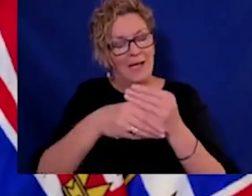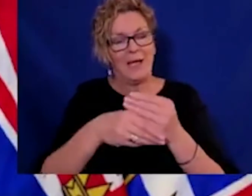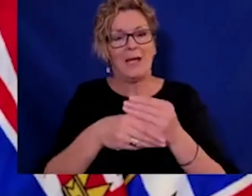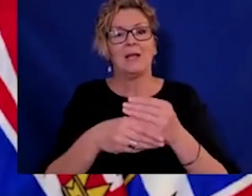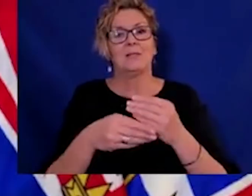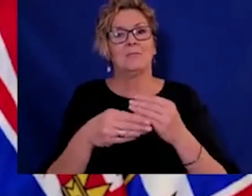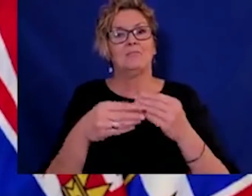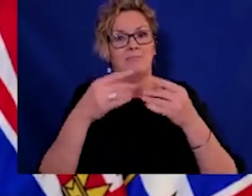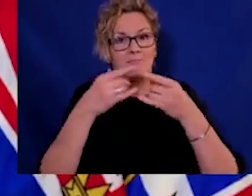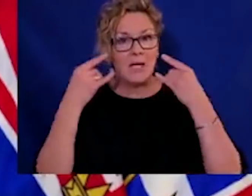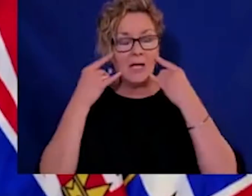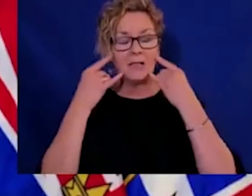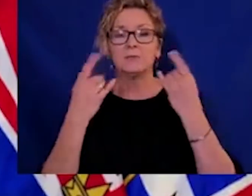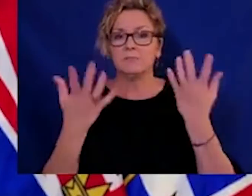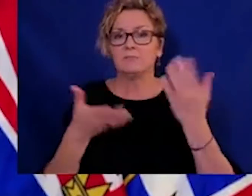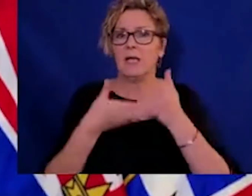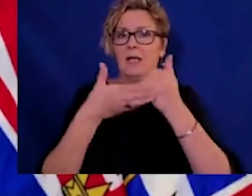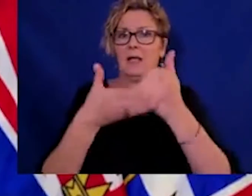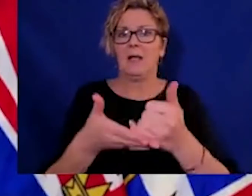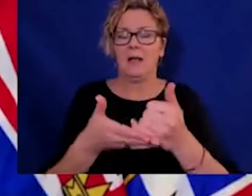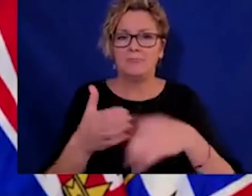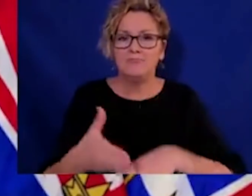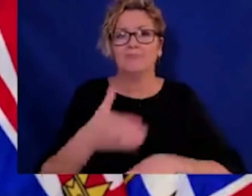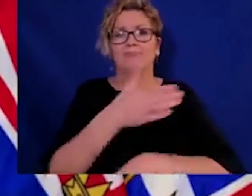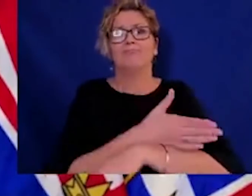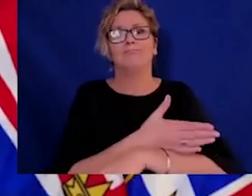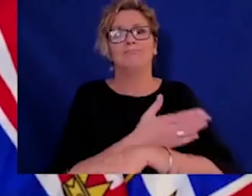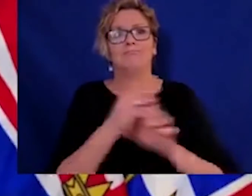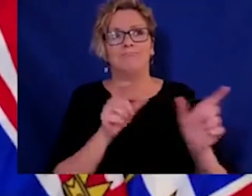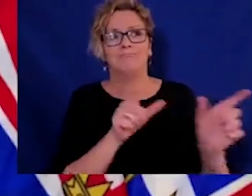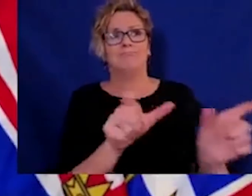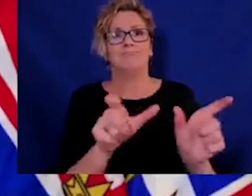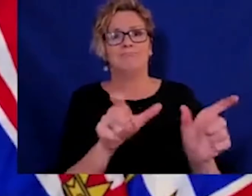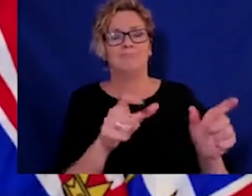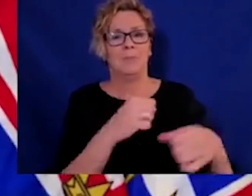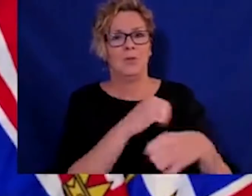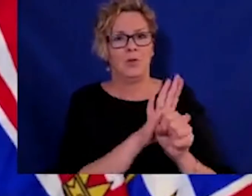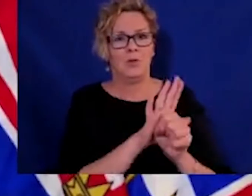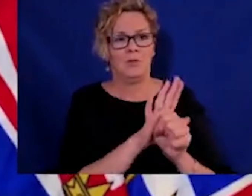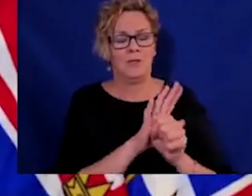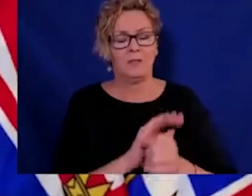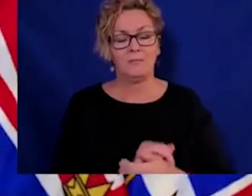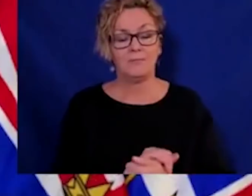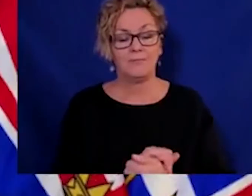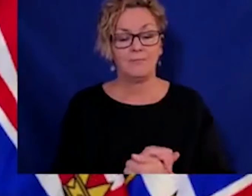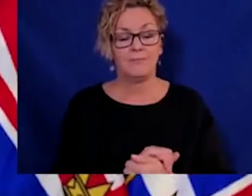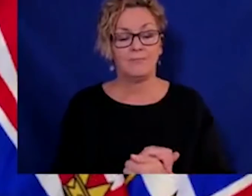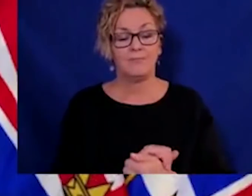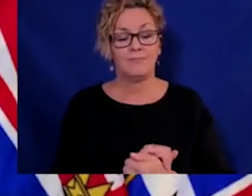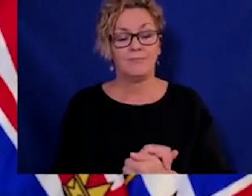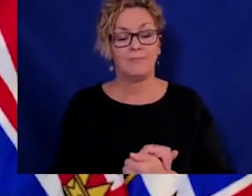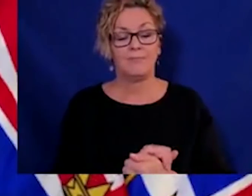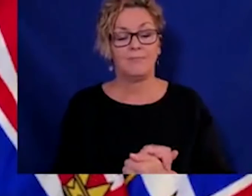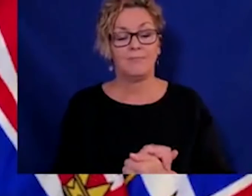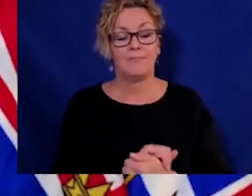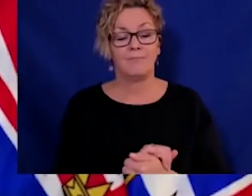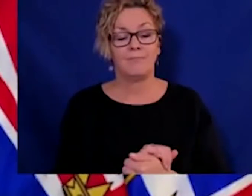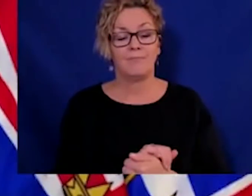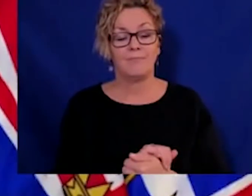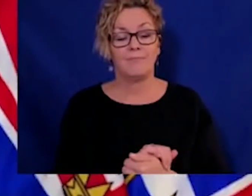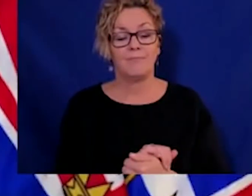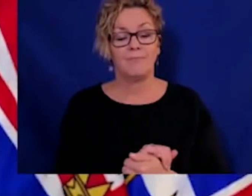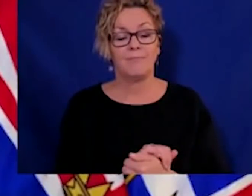our community here in BC. And a comprehensive list of the locations where the order applies, as well as people